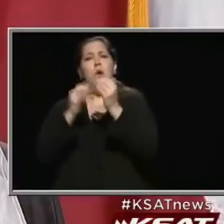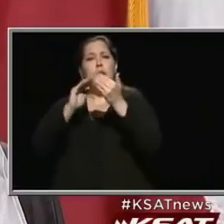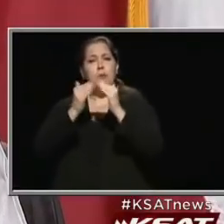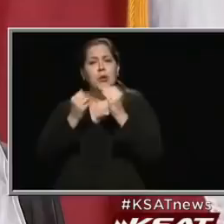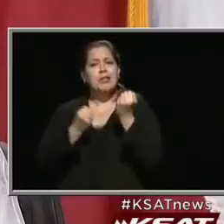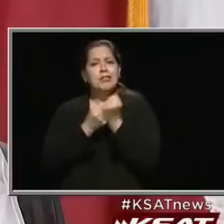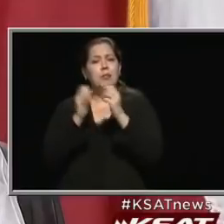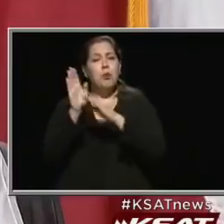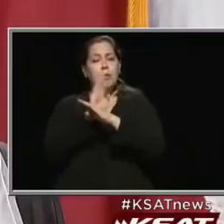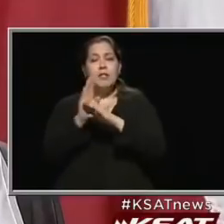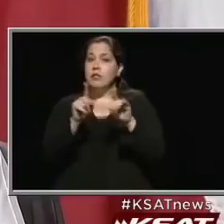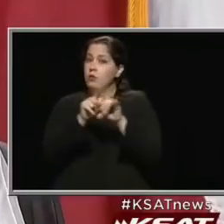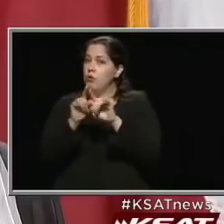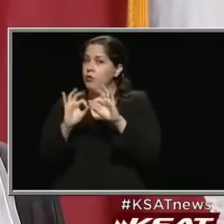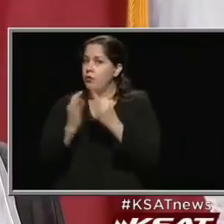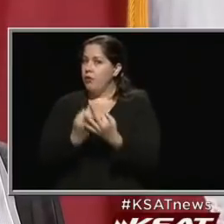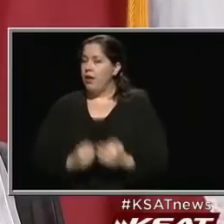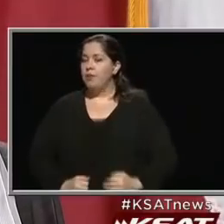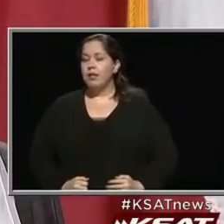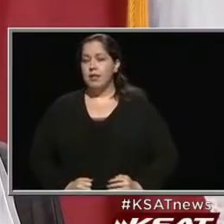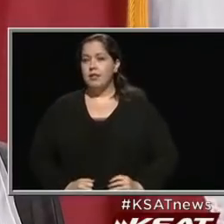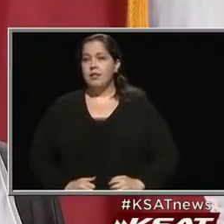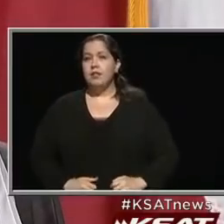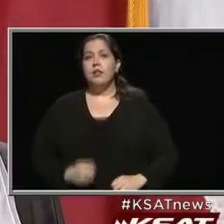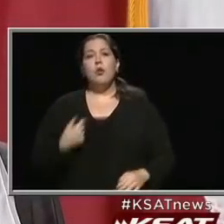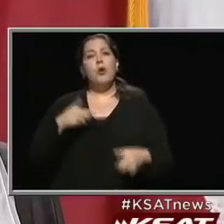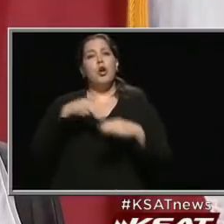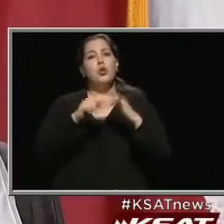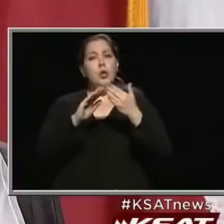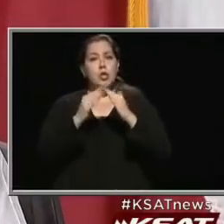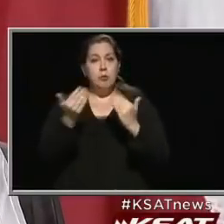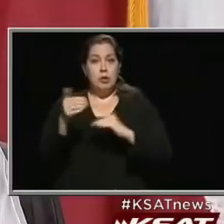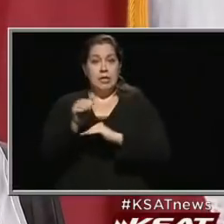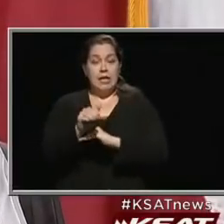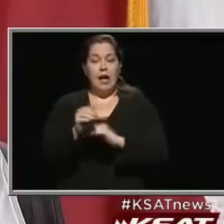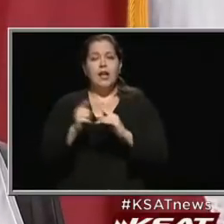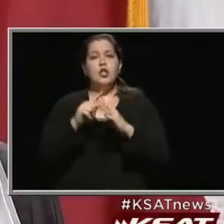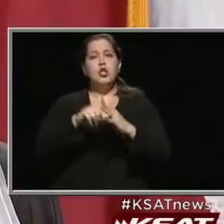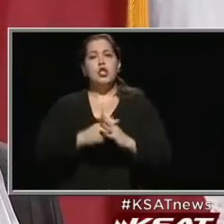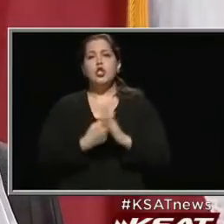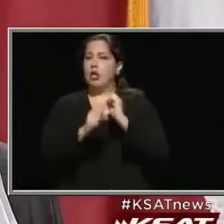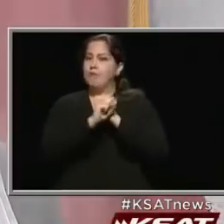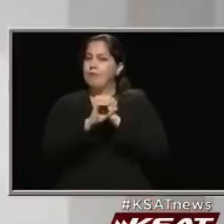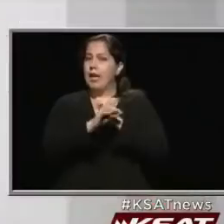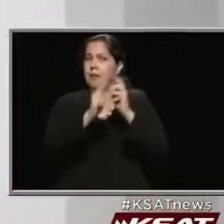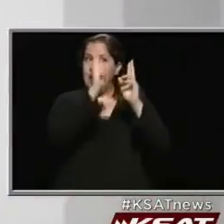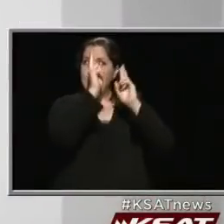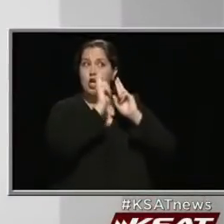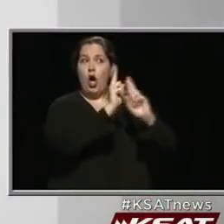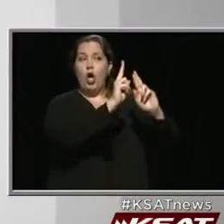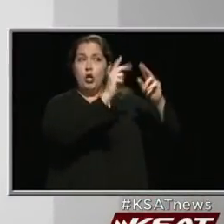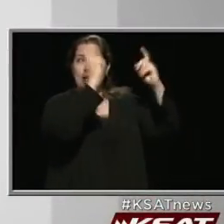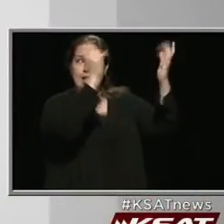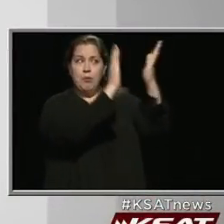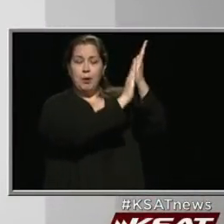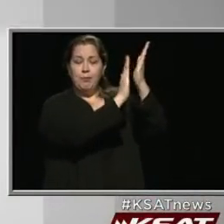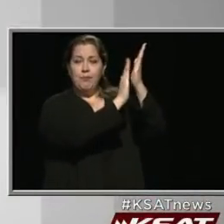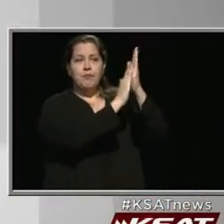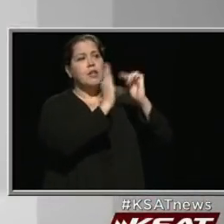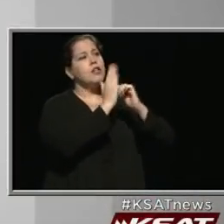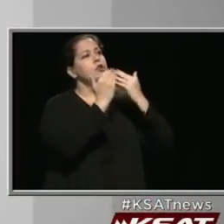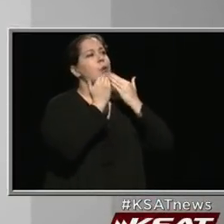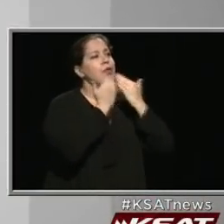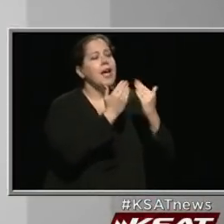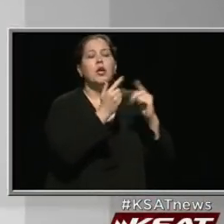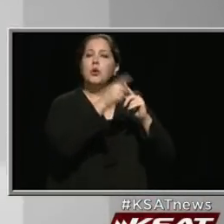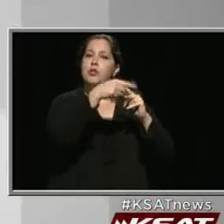businesses, and our families. And we are joining the community tonight to kick off a campaign to honor, celebrate, and show our thanks to